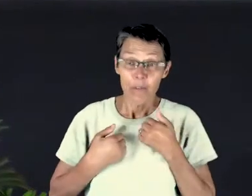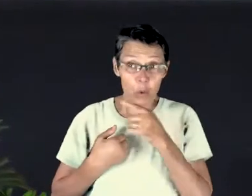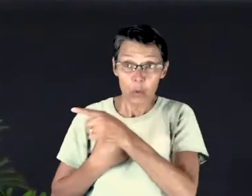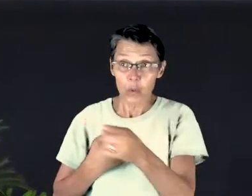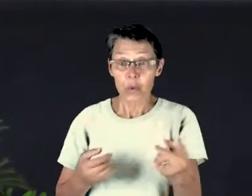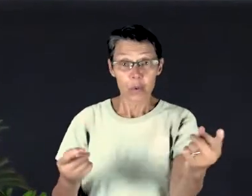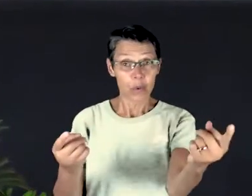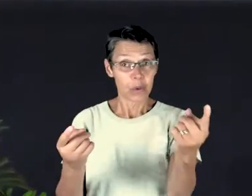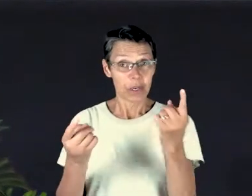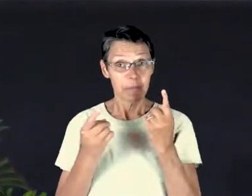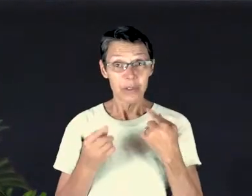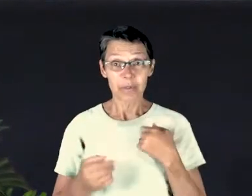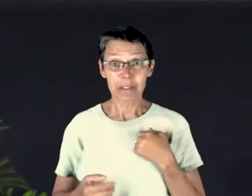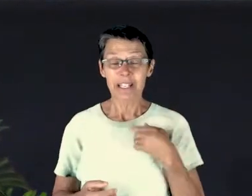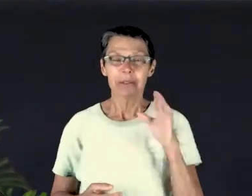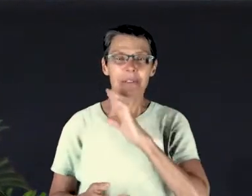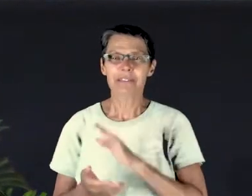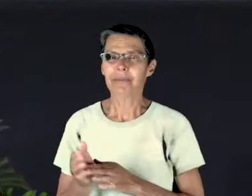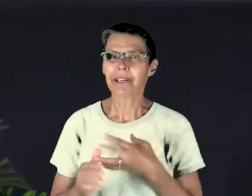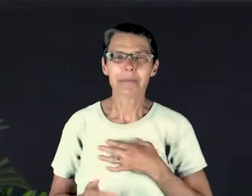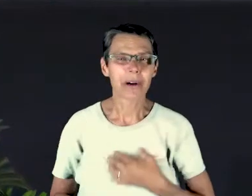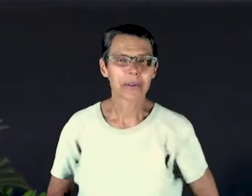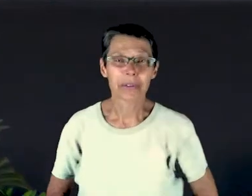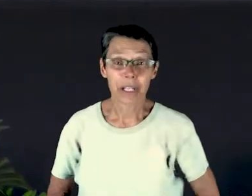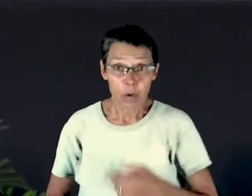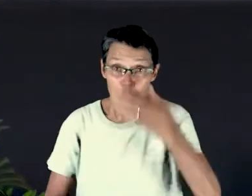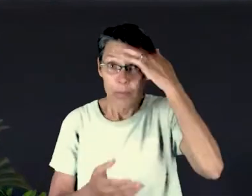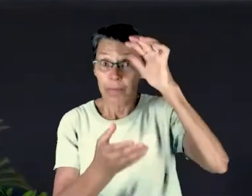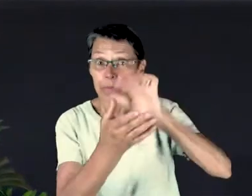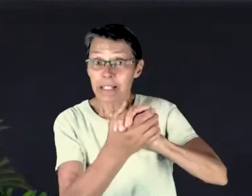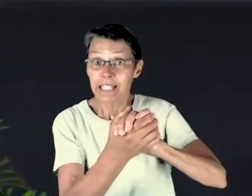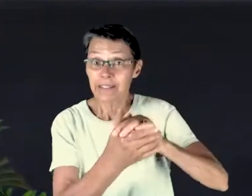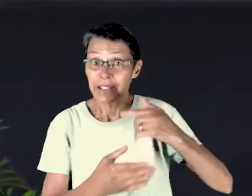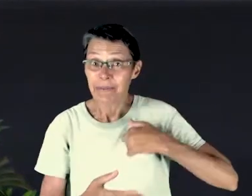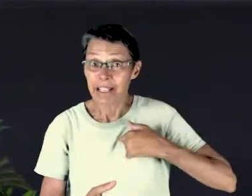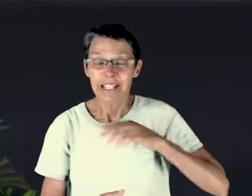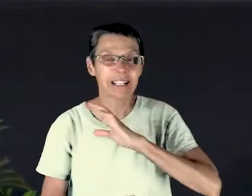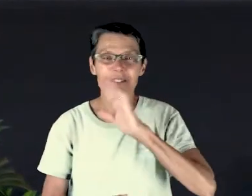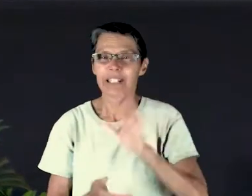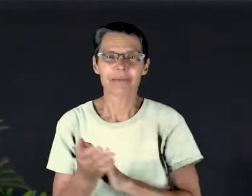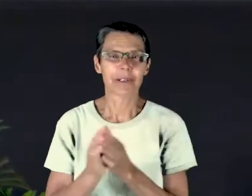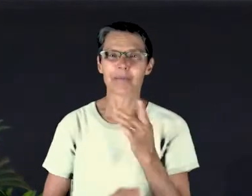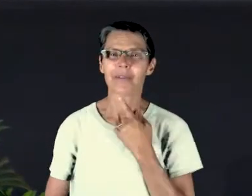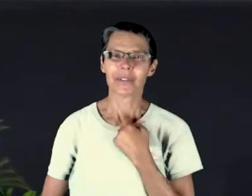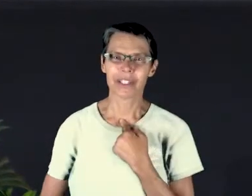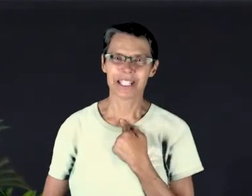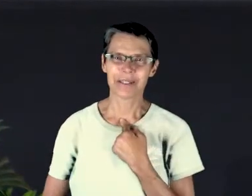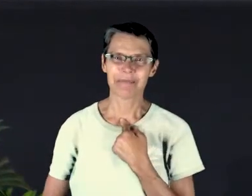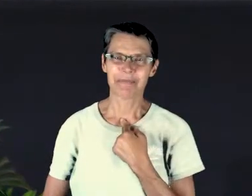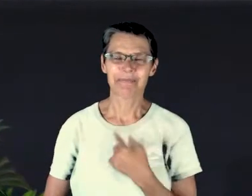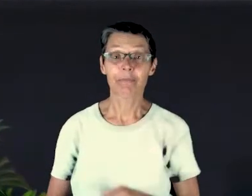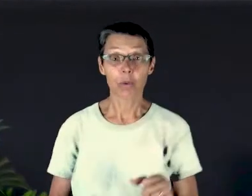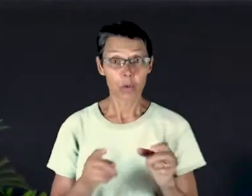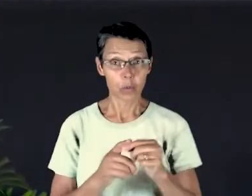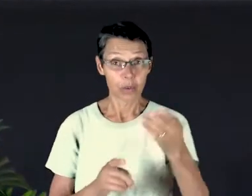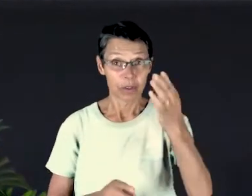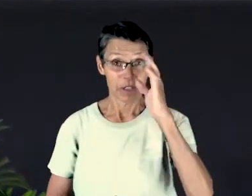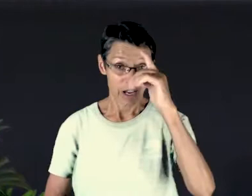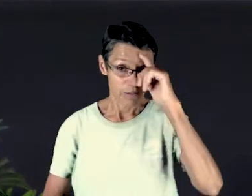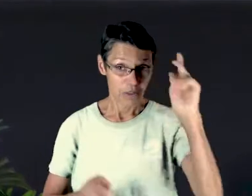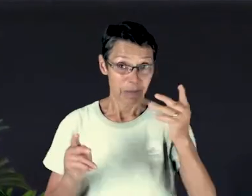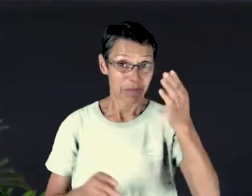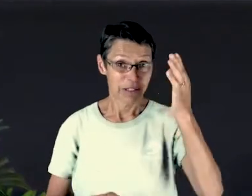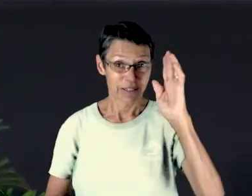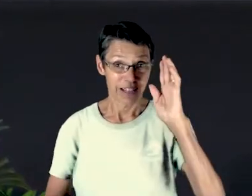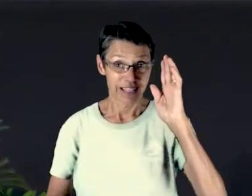of life. Whoever comes to me will never be hungry, and whoever believes in me will never be thirsty." The word of God for the